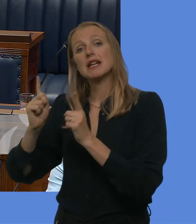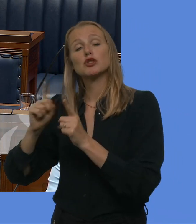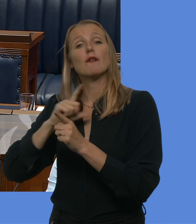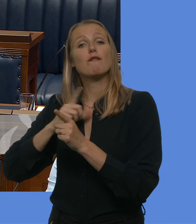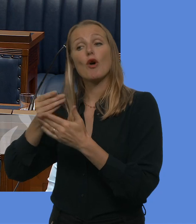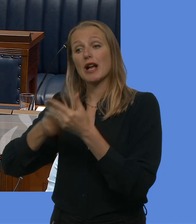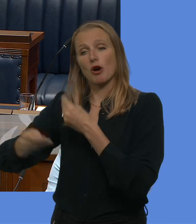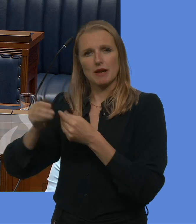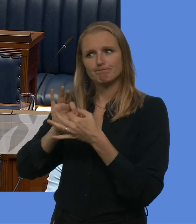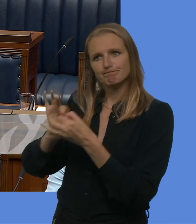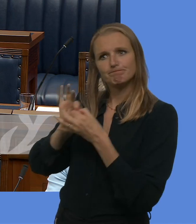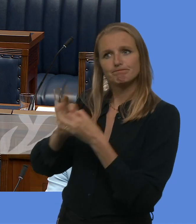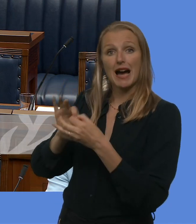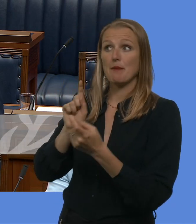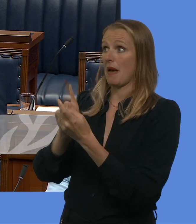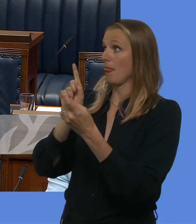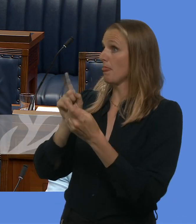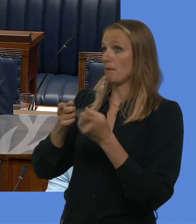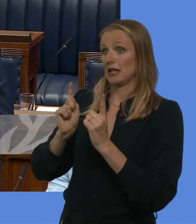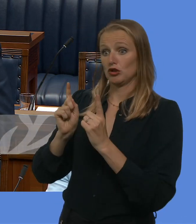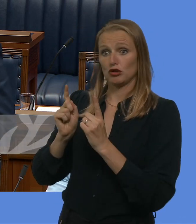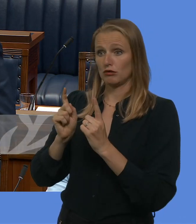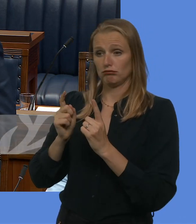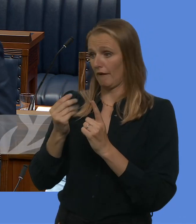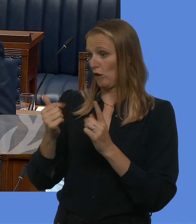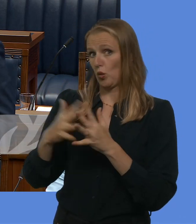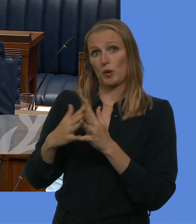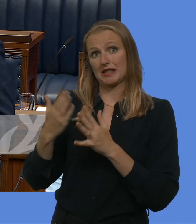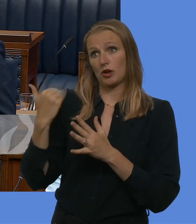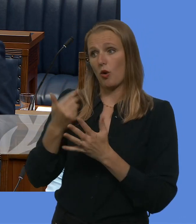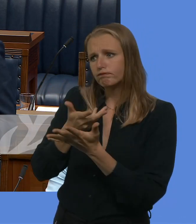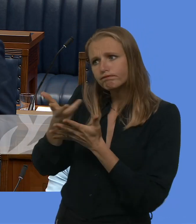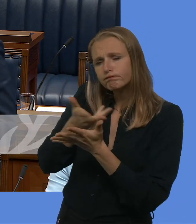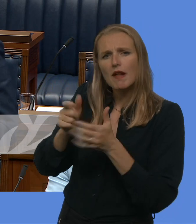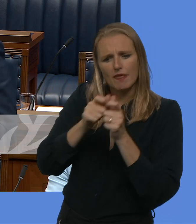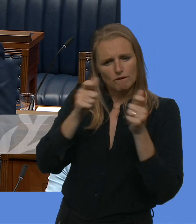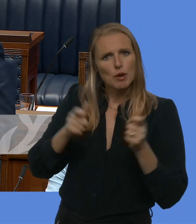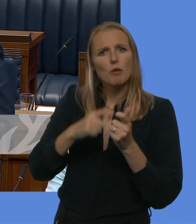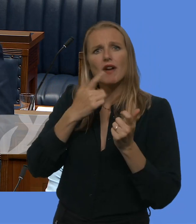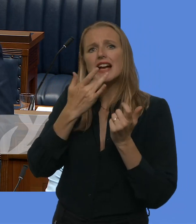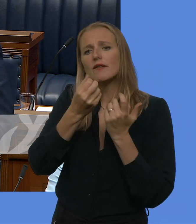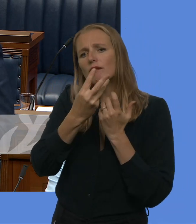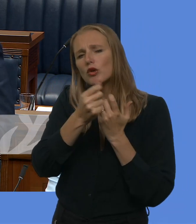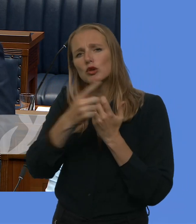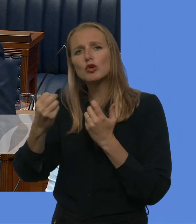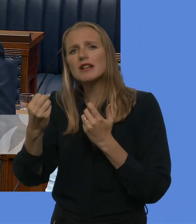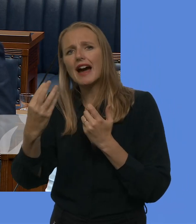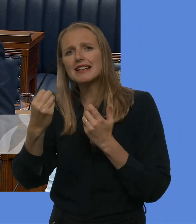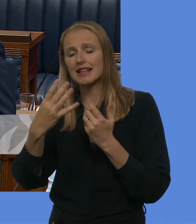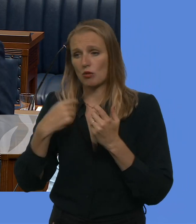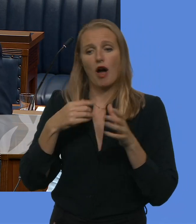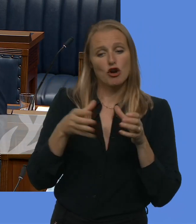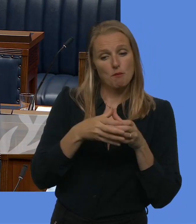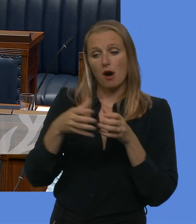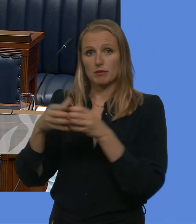the Economy, and I met with the Minister a number of weeks ago around the framework in which the two departments operate. We're